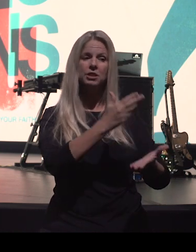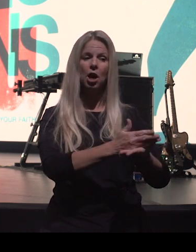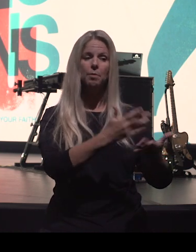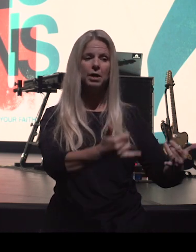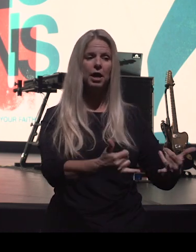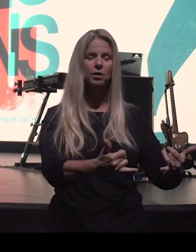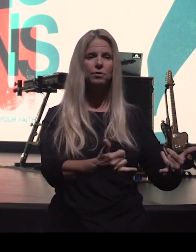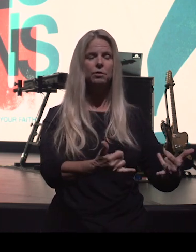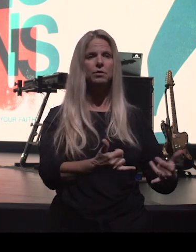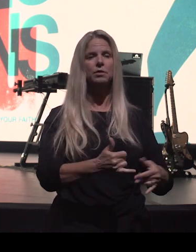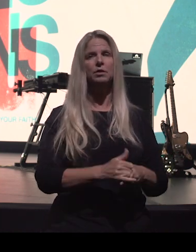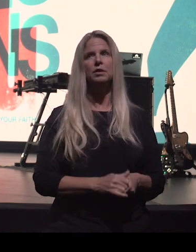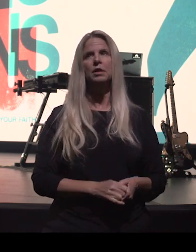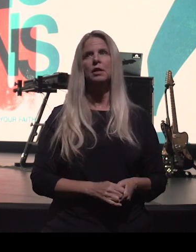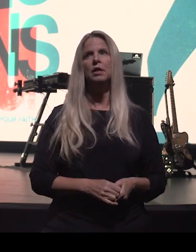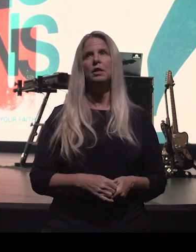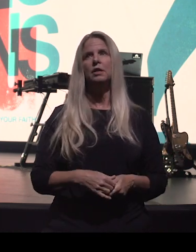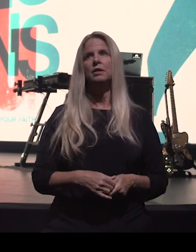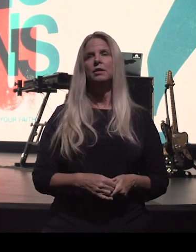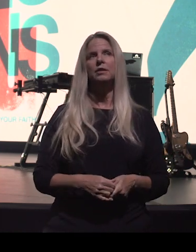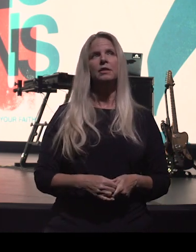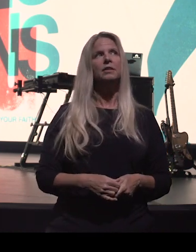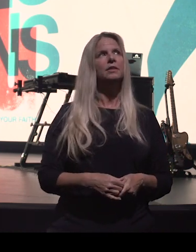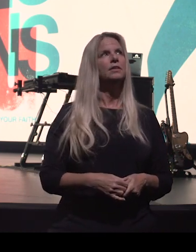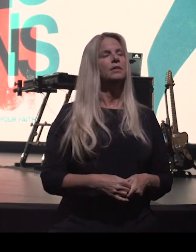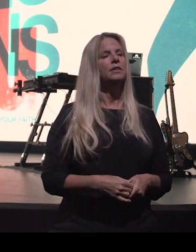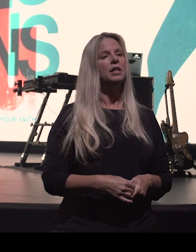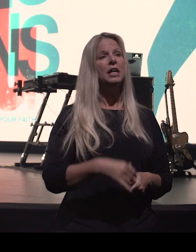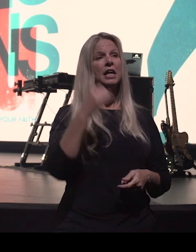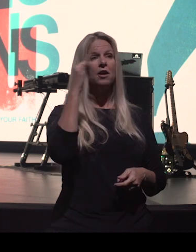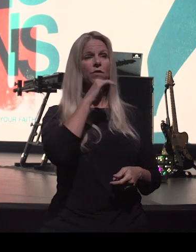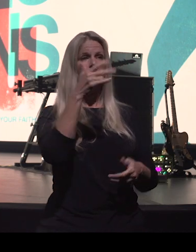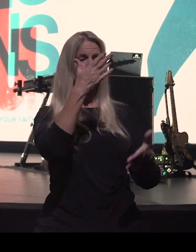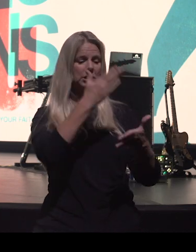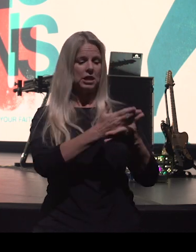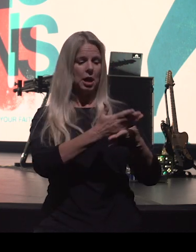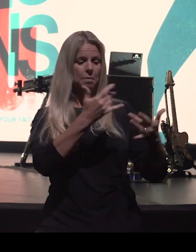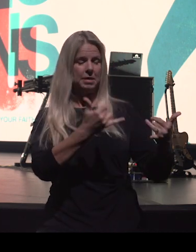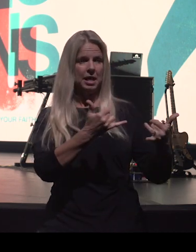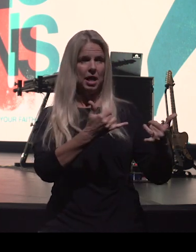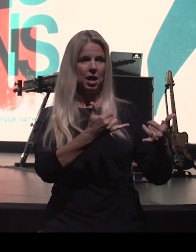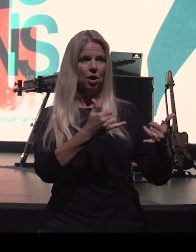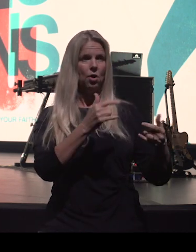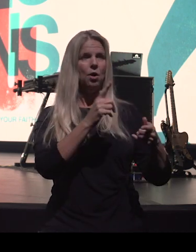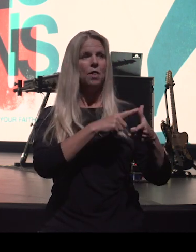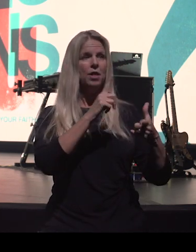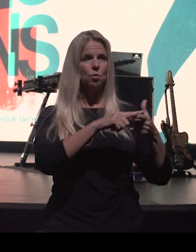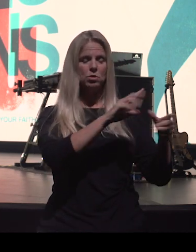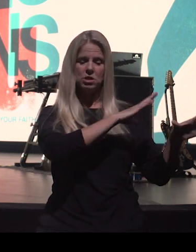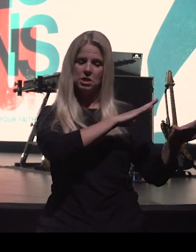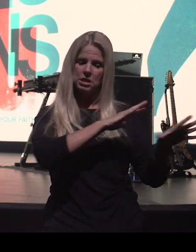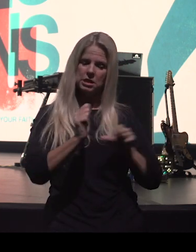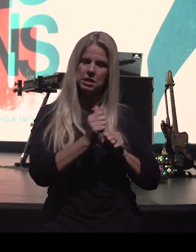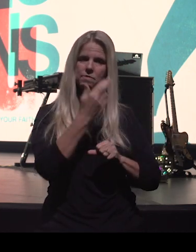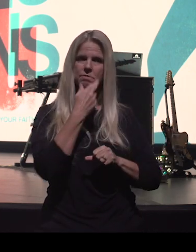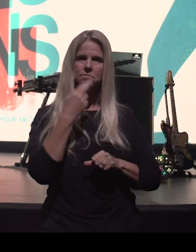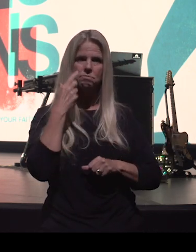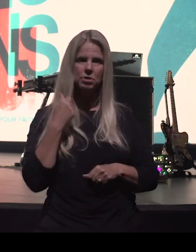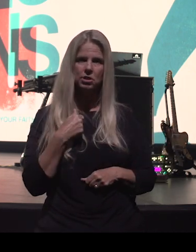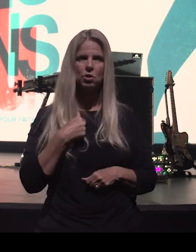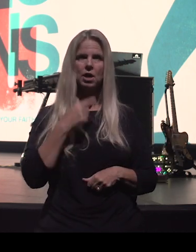just escalate. I said stop it. If you don't stop right this minute, we will leave this restaurant. I swear we will leave this